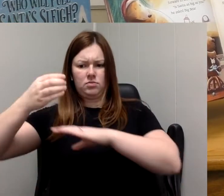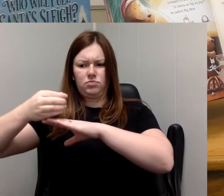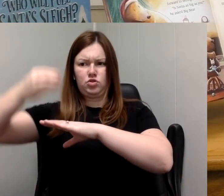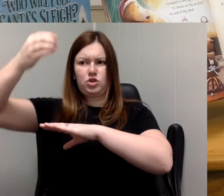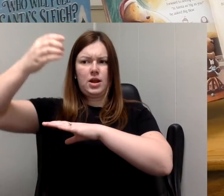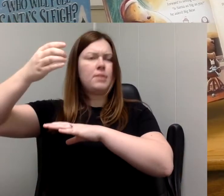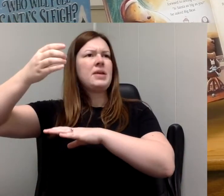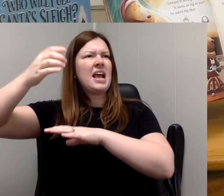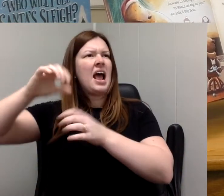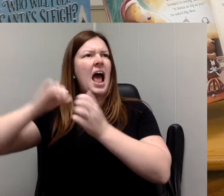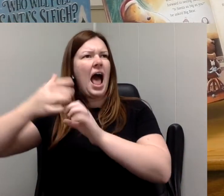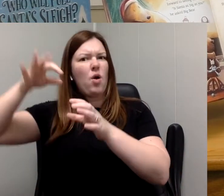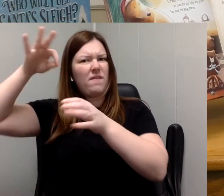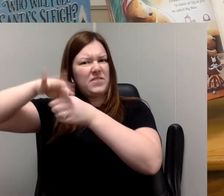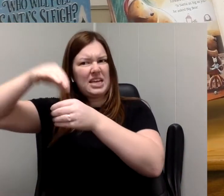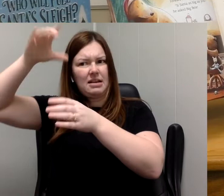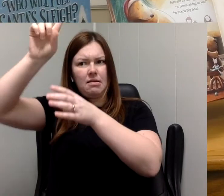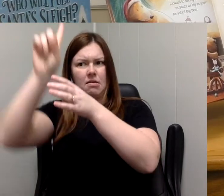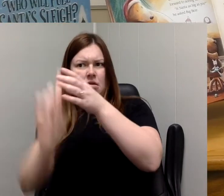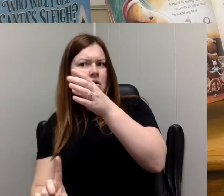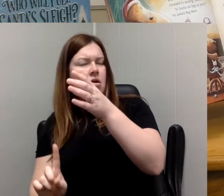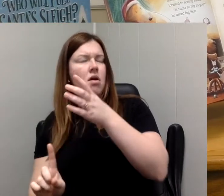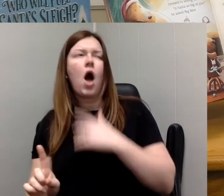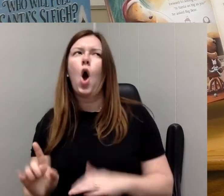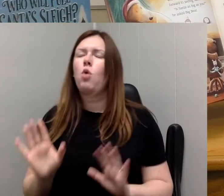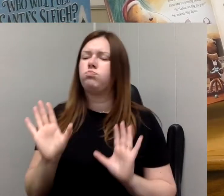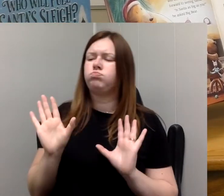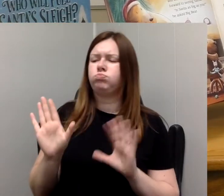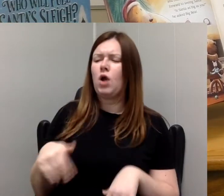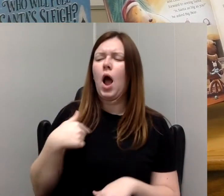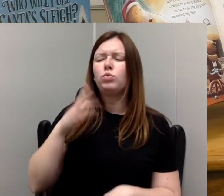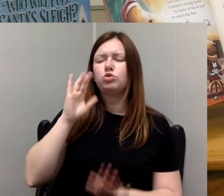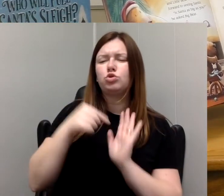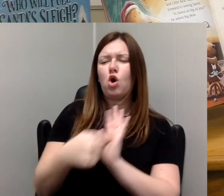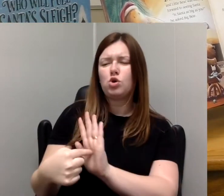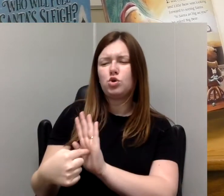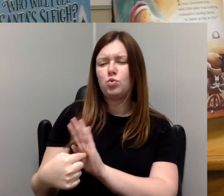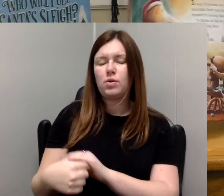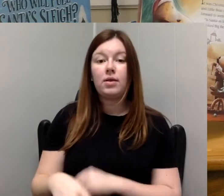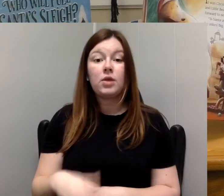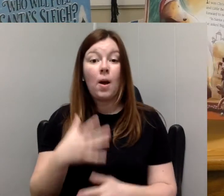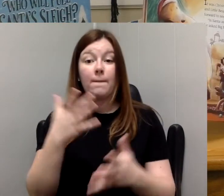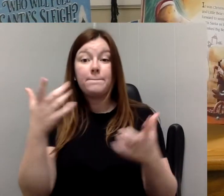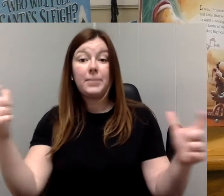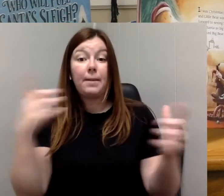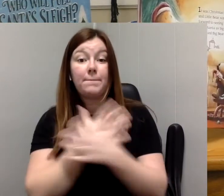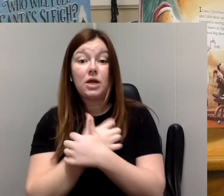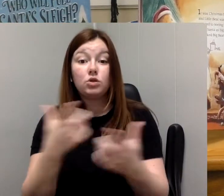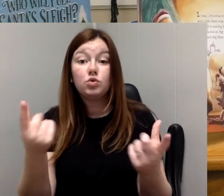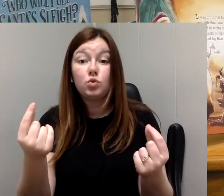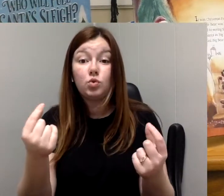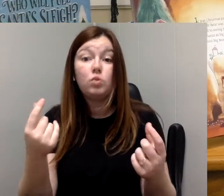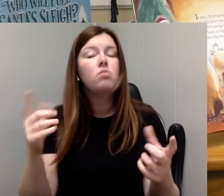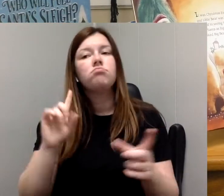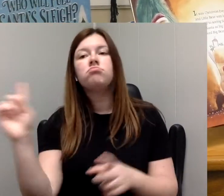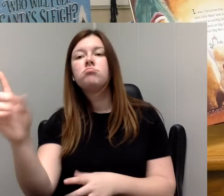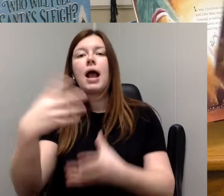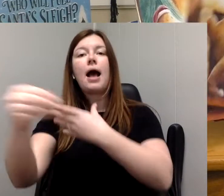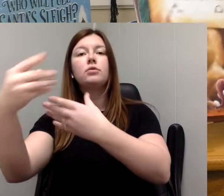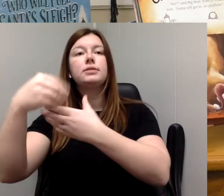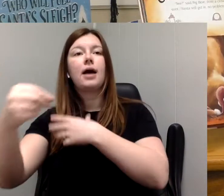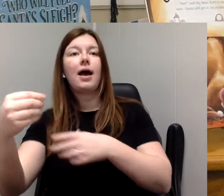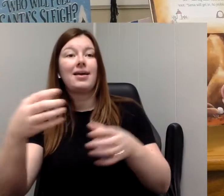of course he will," said Big Bear. "I'll show you." Big Bear went outside and climbed into the chimney.